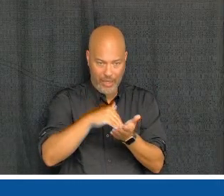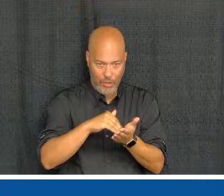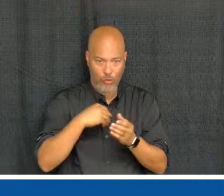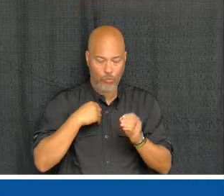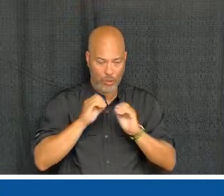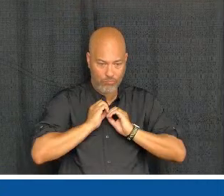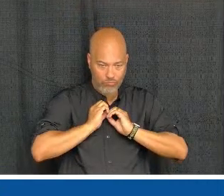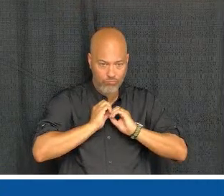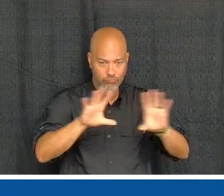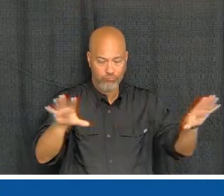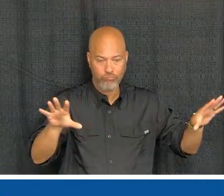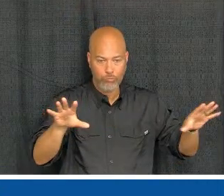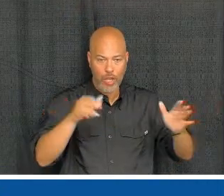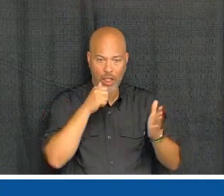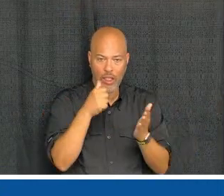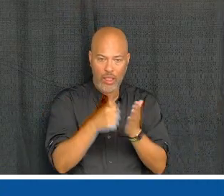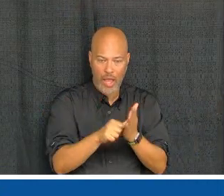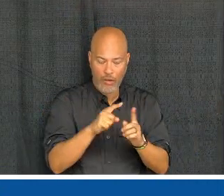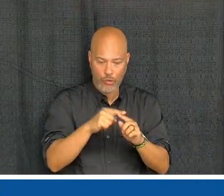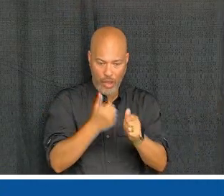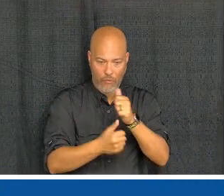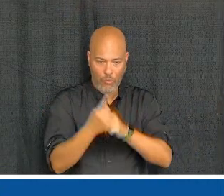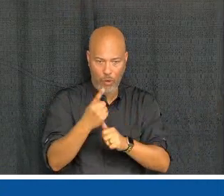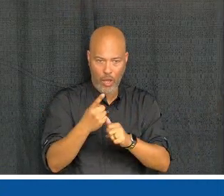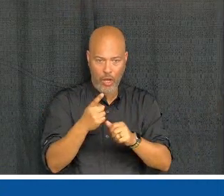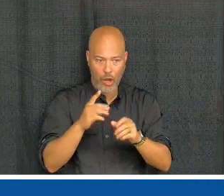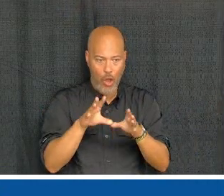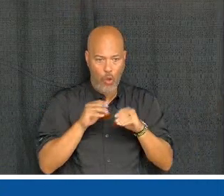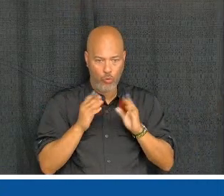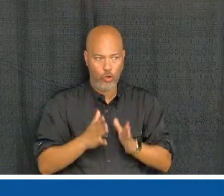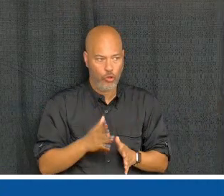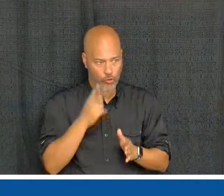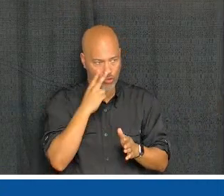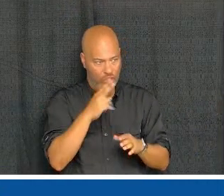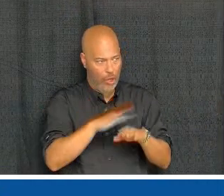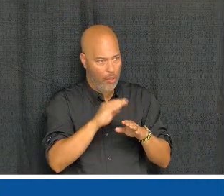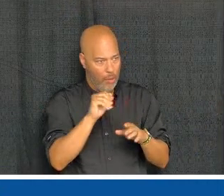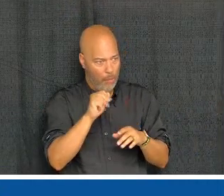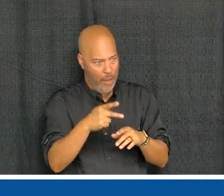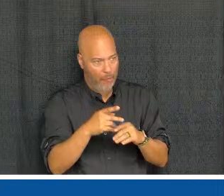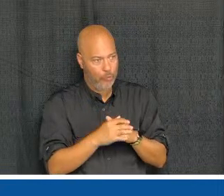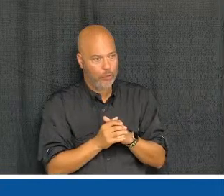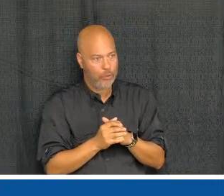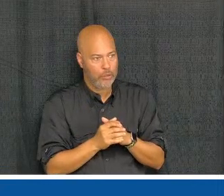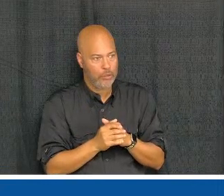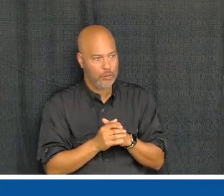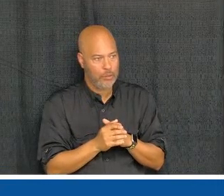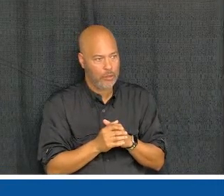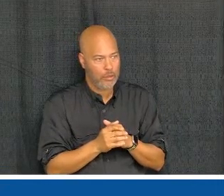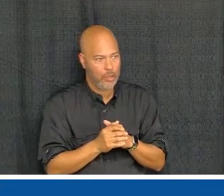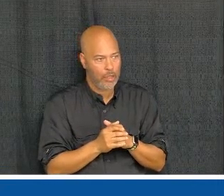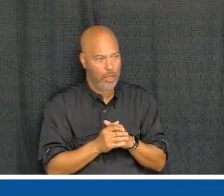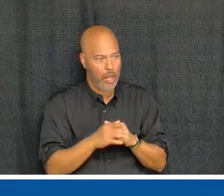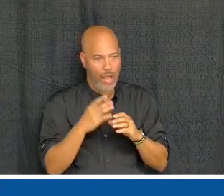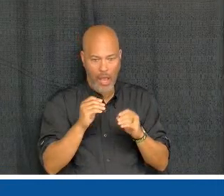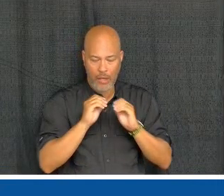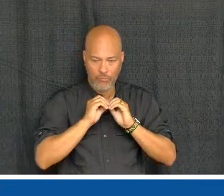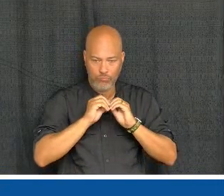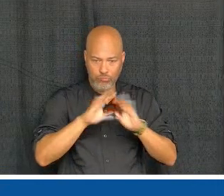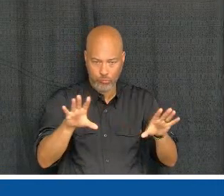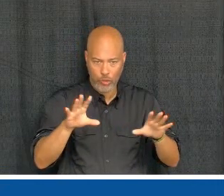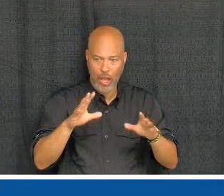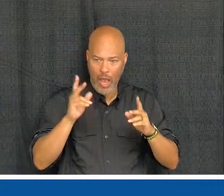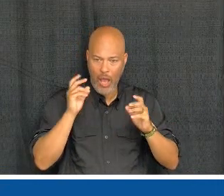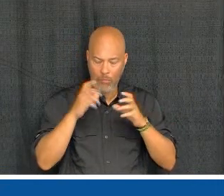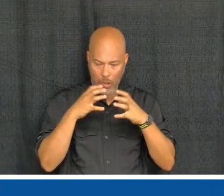a letter to every one of the property owners you see highlighted on this map, and we did advertise that meeting and had a pretty